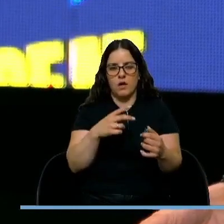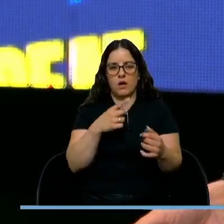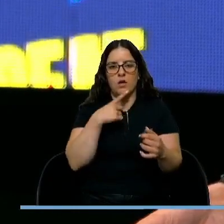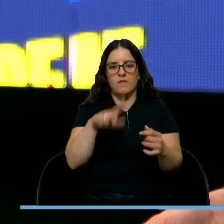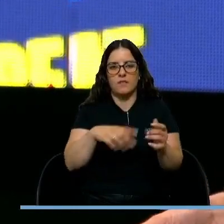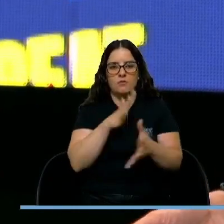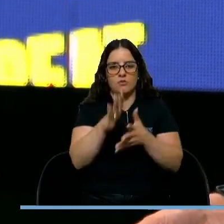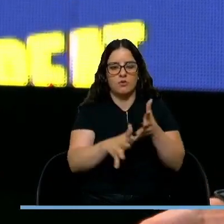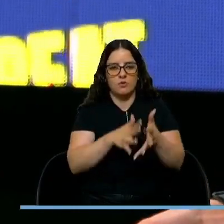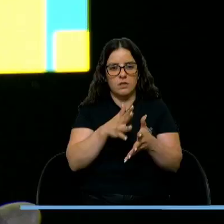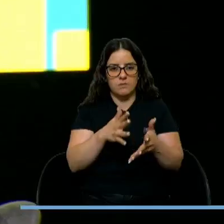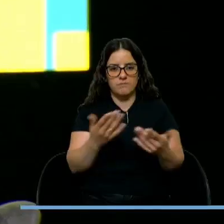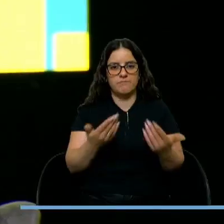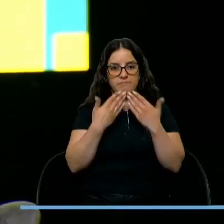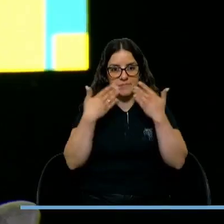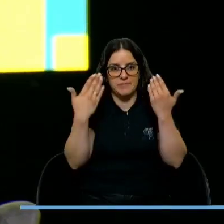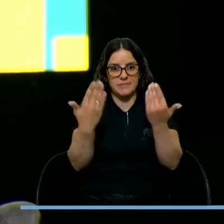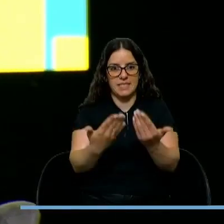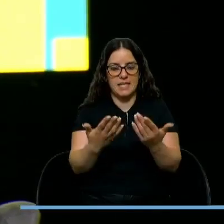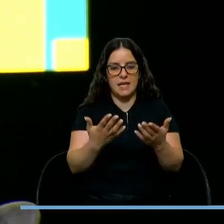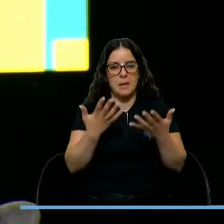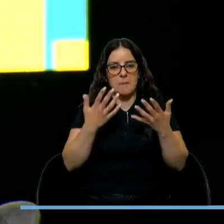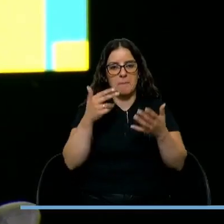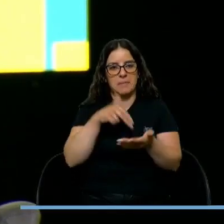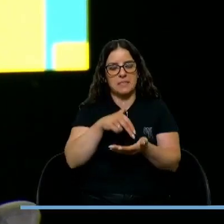And this is an opportunity for Portugal to be